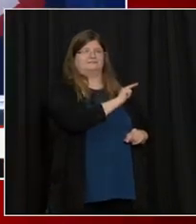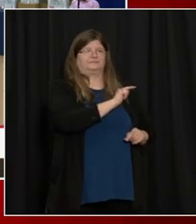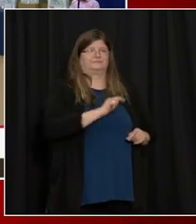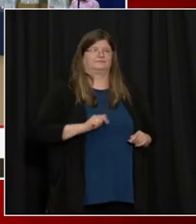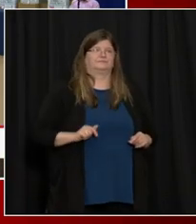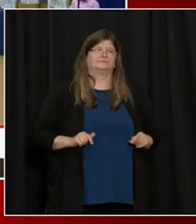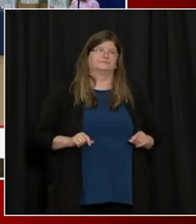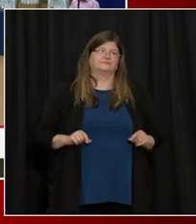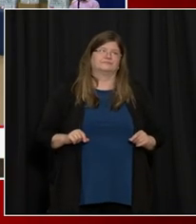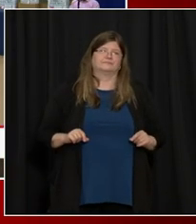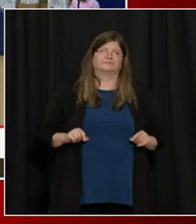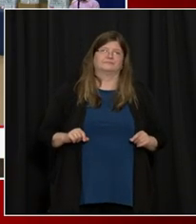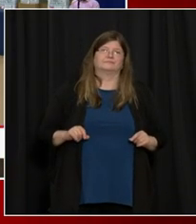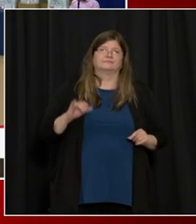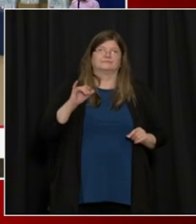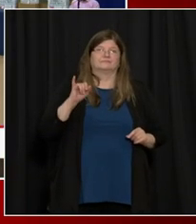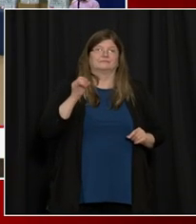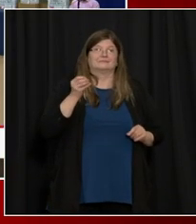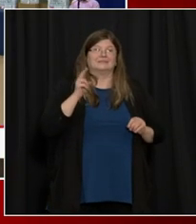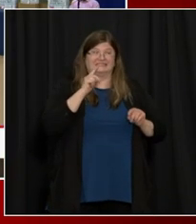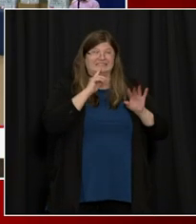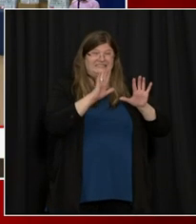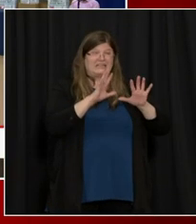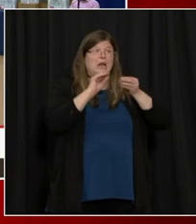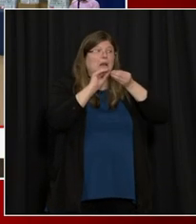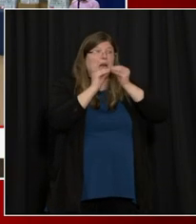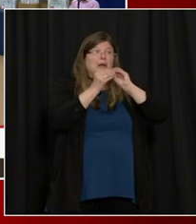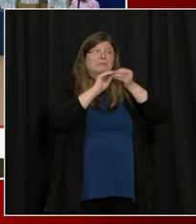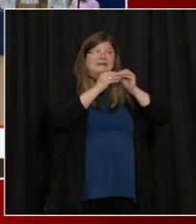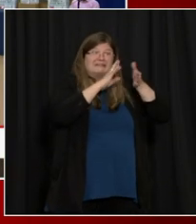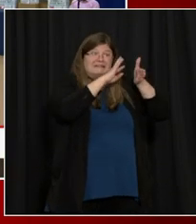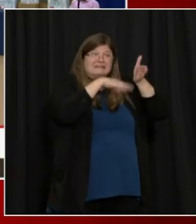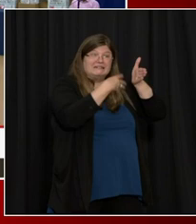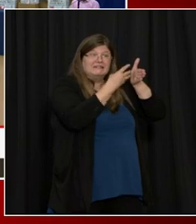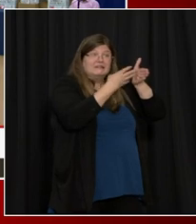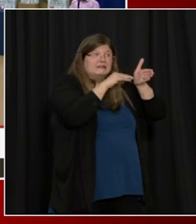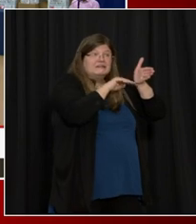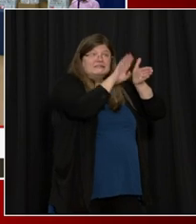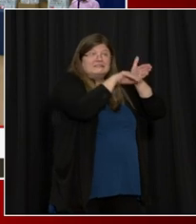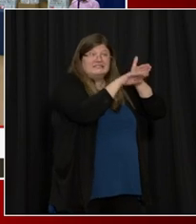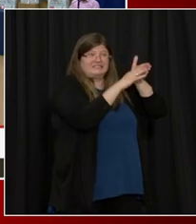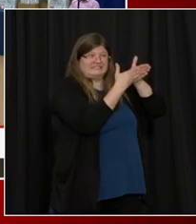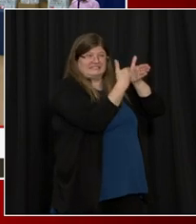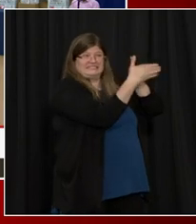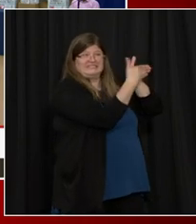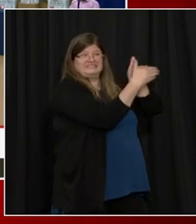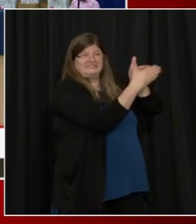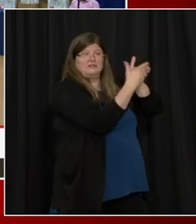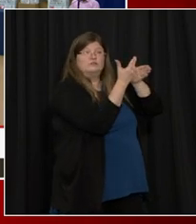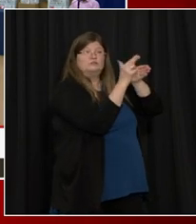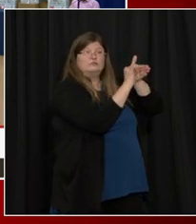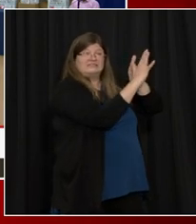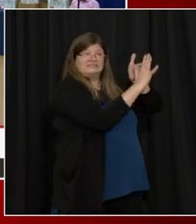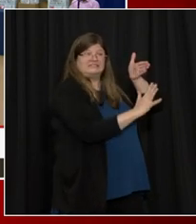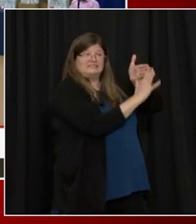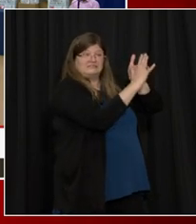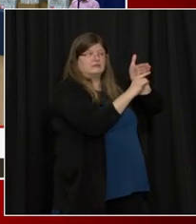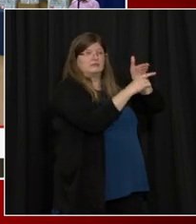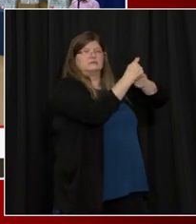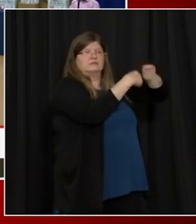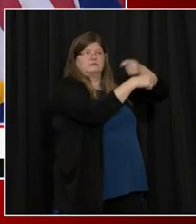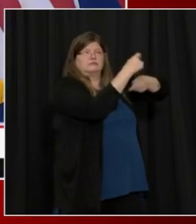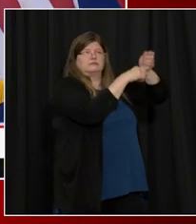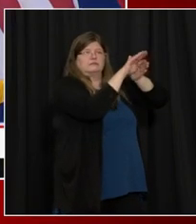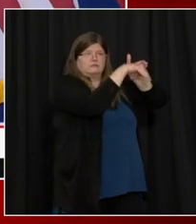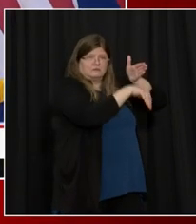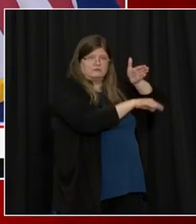the numbers you see in this graph, while they're in that gray shaded area, they change because it is a matter of the contact tracer getting in